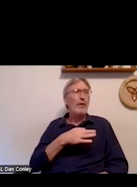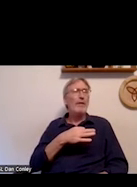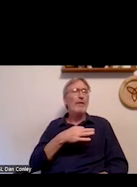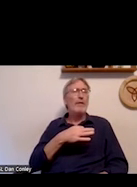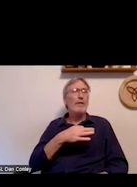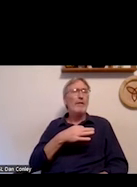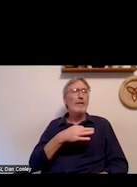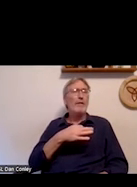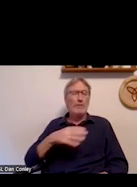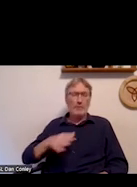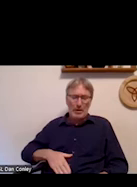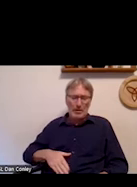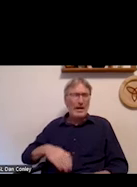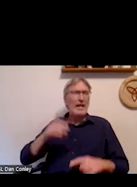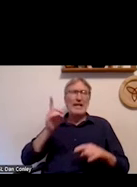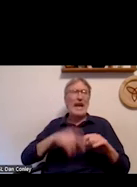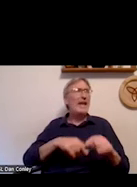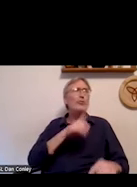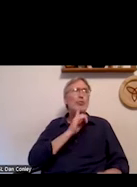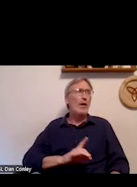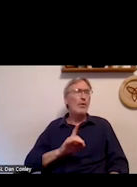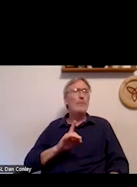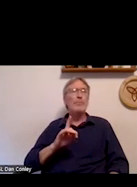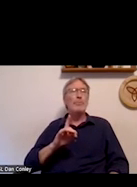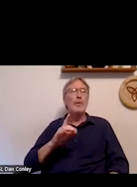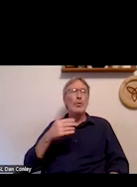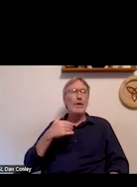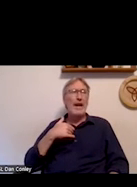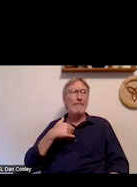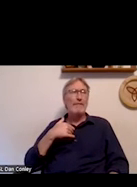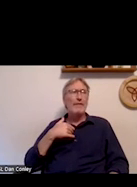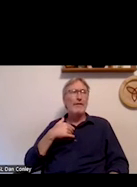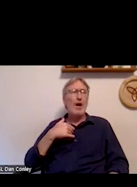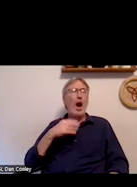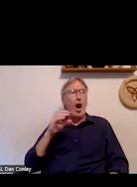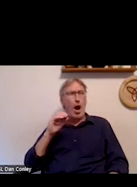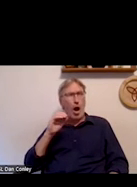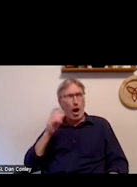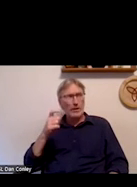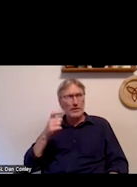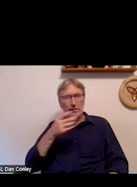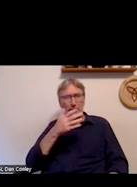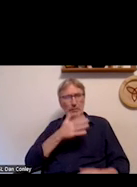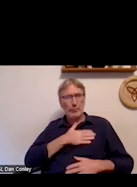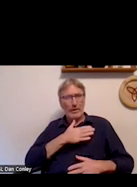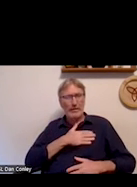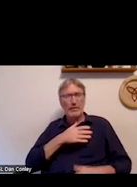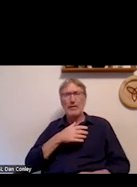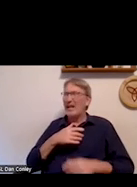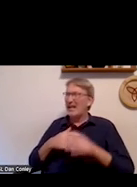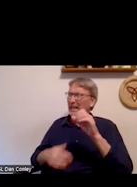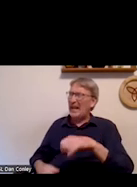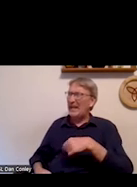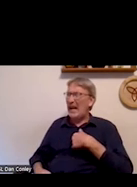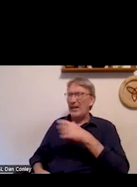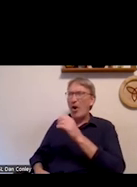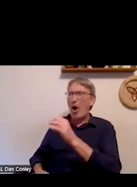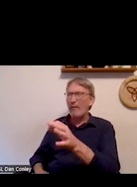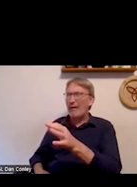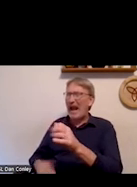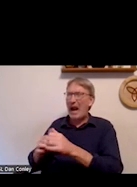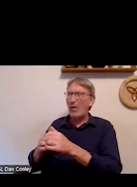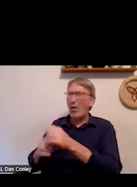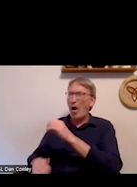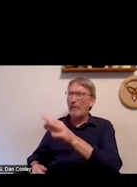his belly. He can't swallow anything. We have the oxygen here. Is there something I need to push to turn Yes, this if off? you could just hit the off